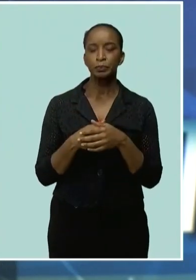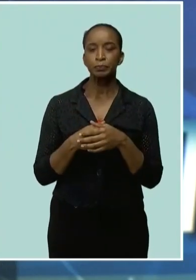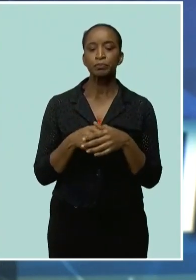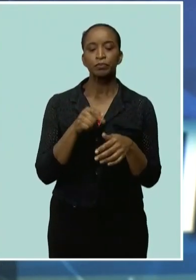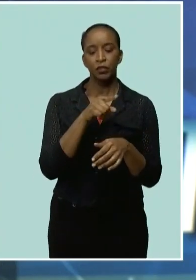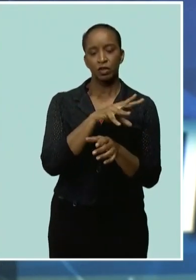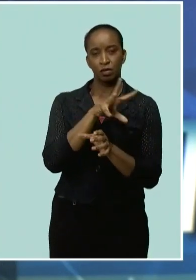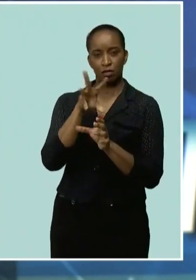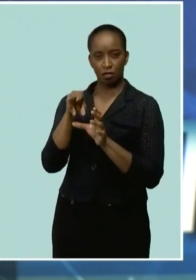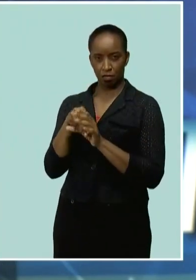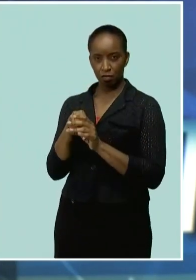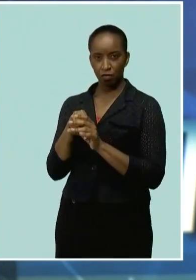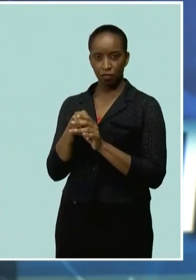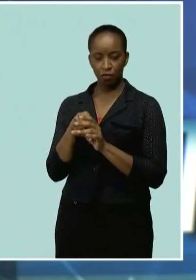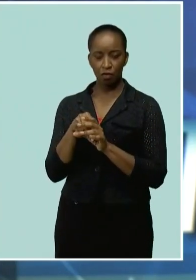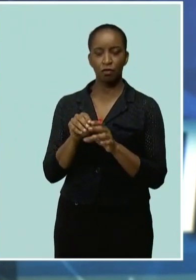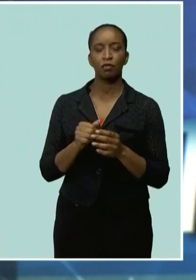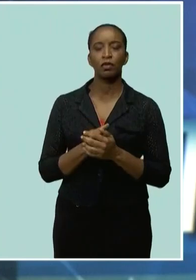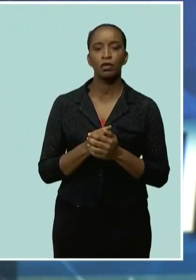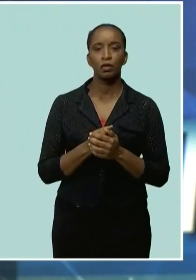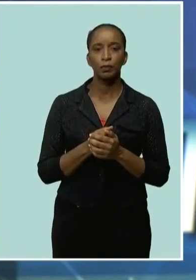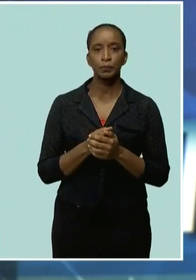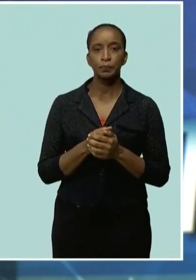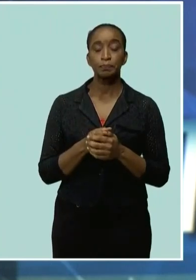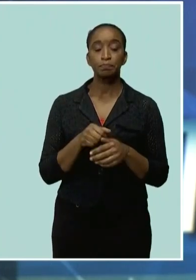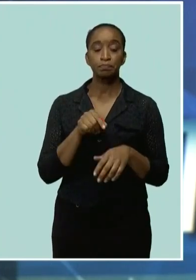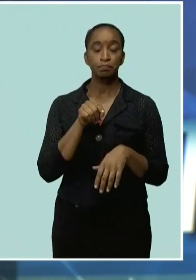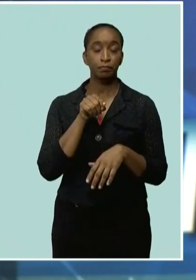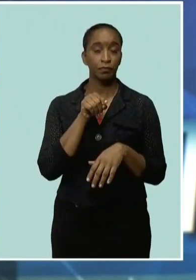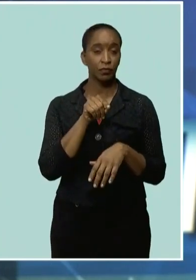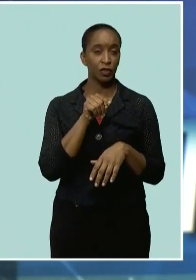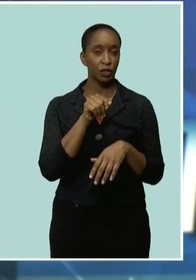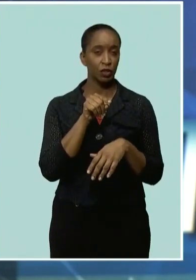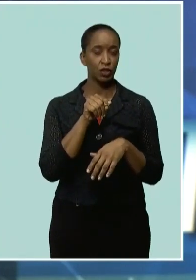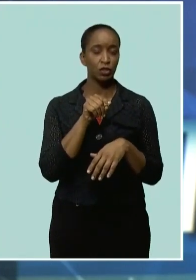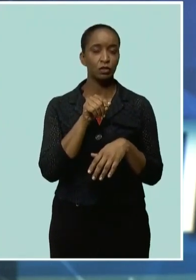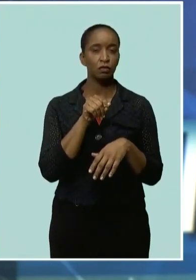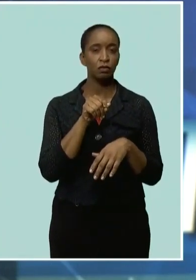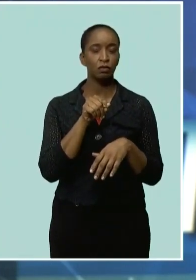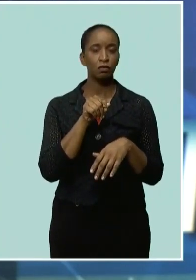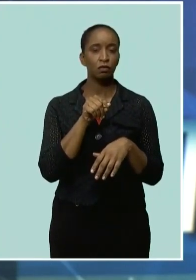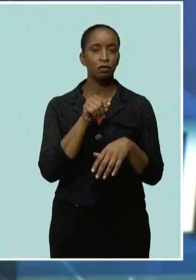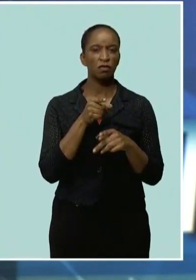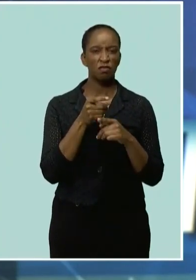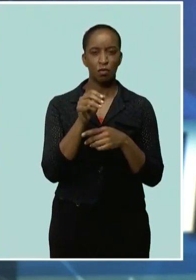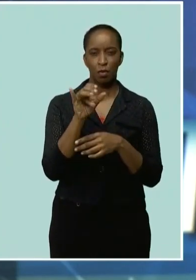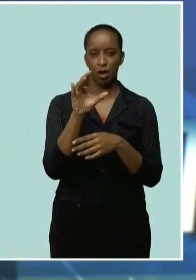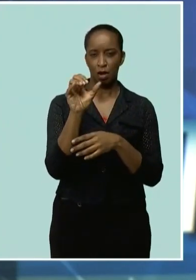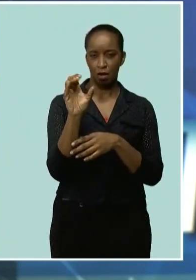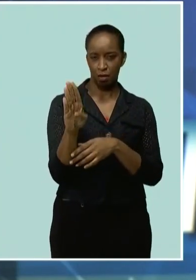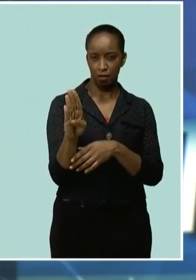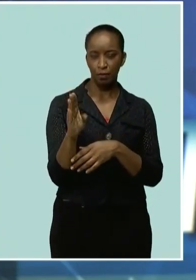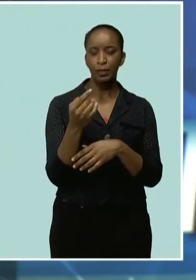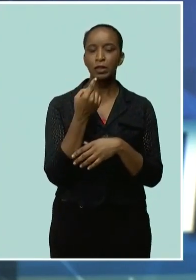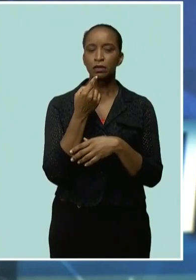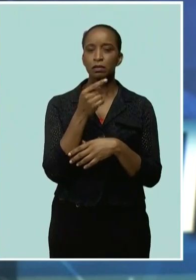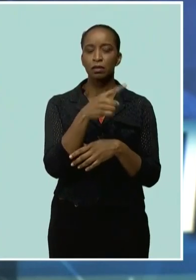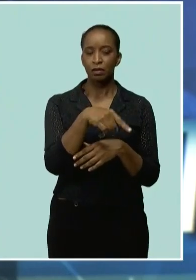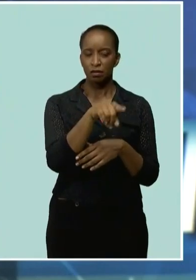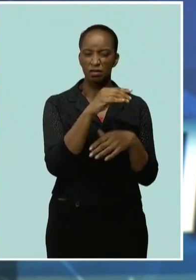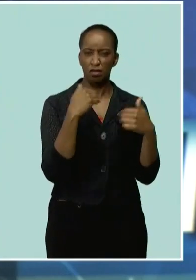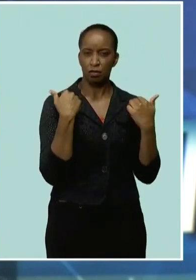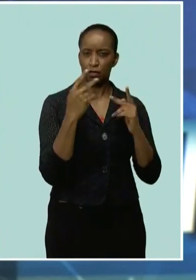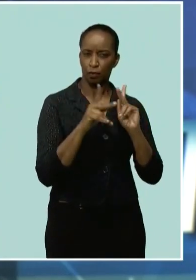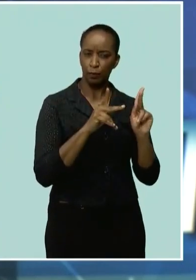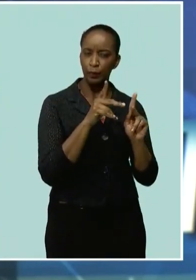annually. Lisa Padmore, Interim Executive Director, says the donations are a clear sign the little ones understand financial